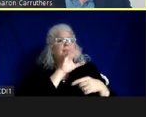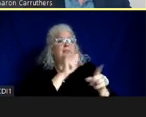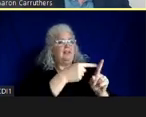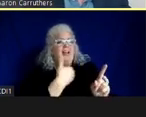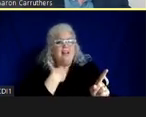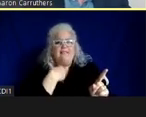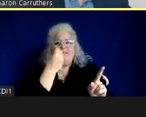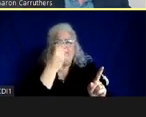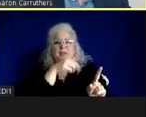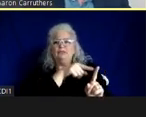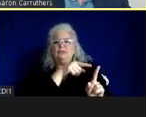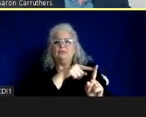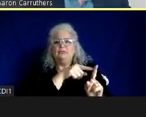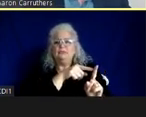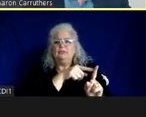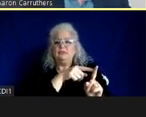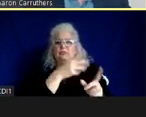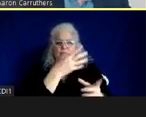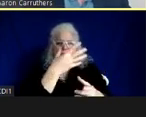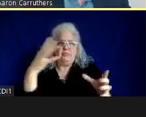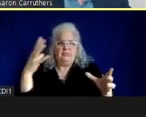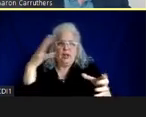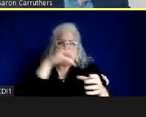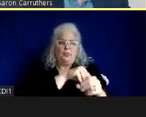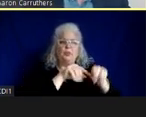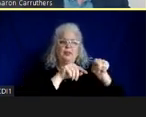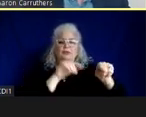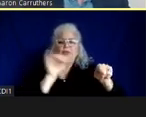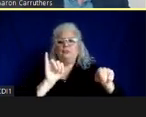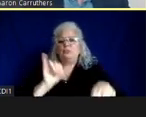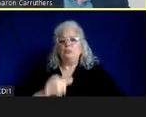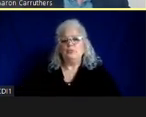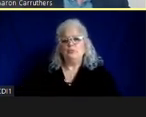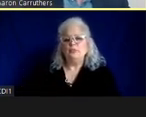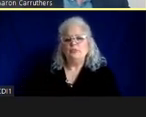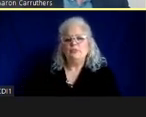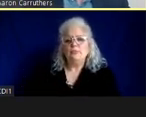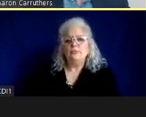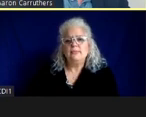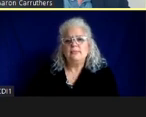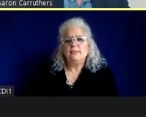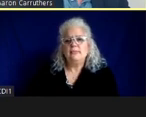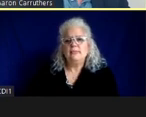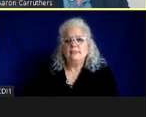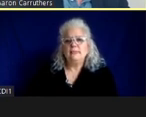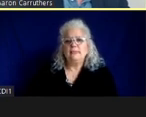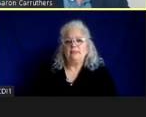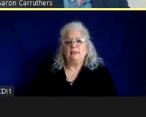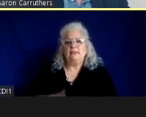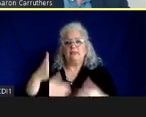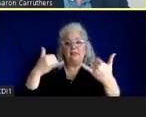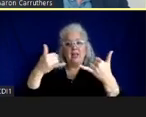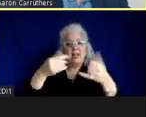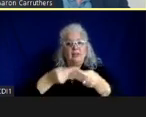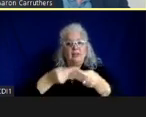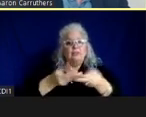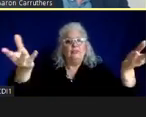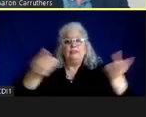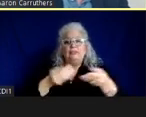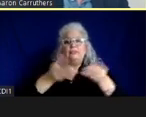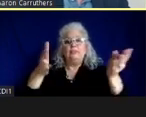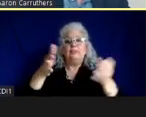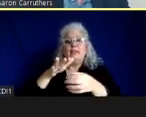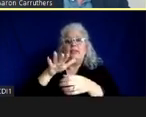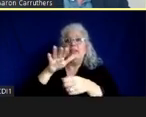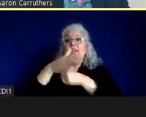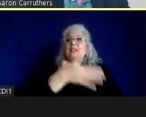through local county public health departments. In Marin, if they're setting up a committee to talk about who is eligible, I know there's a number